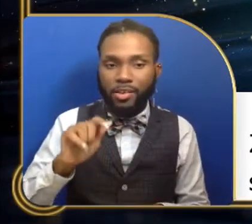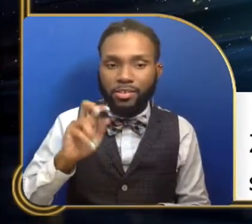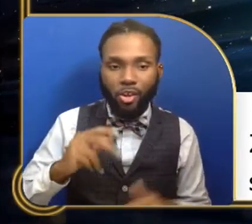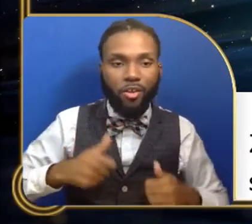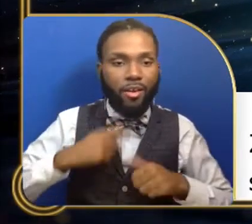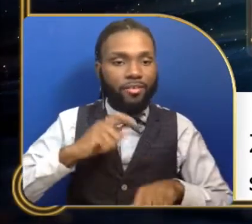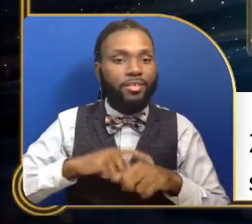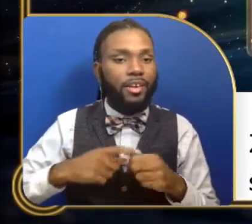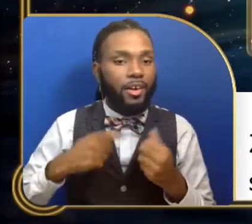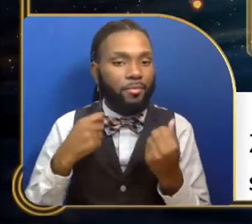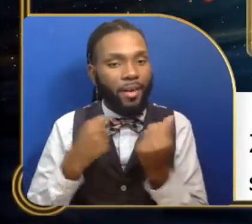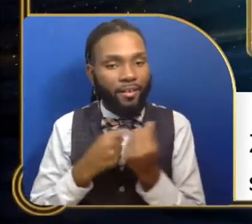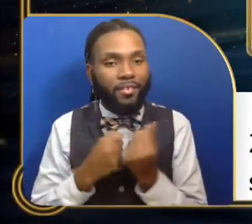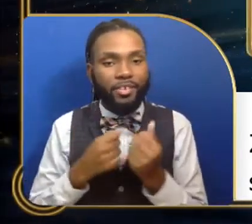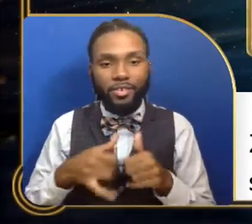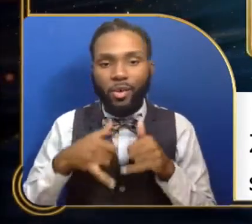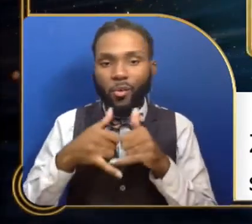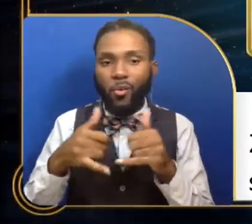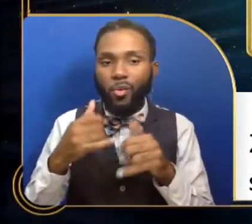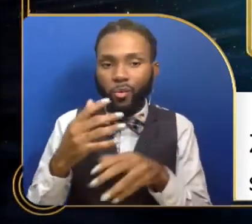winner.